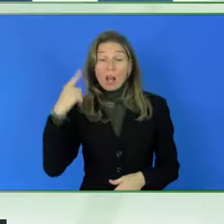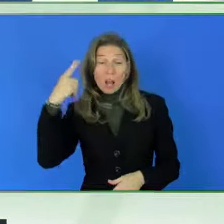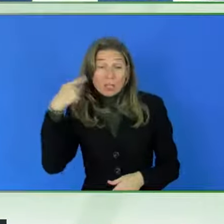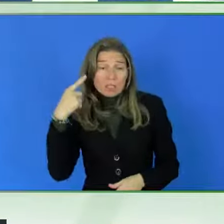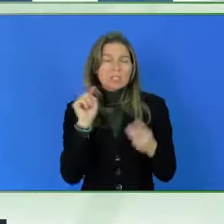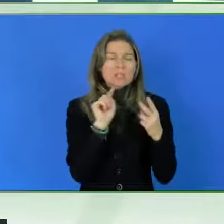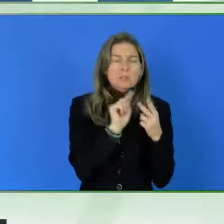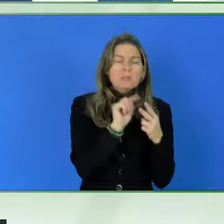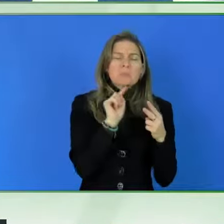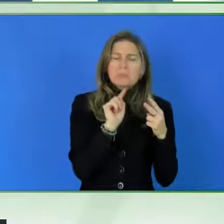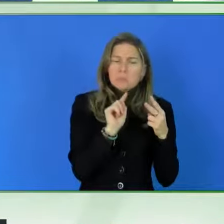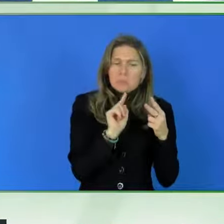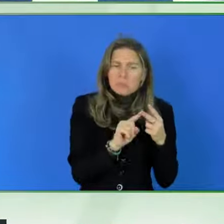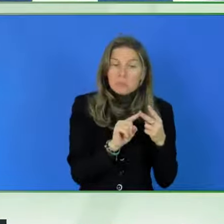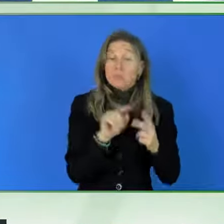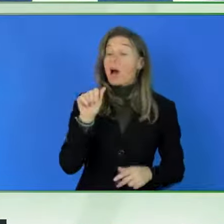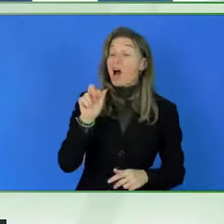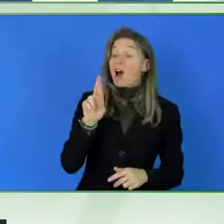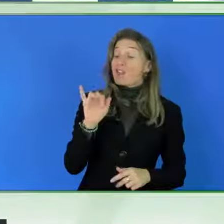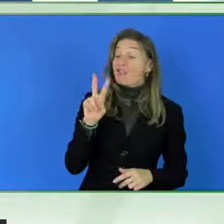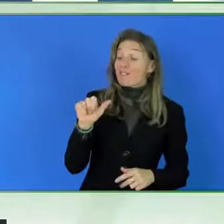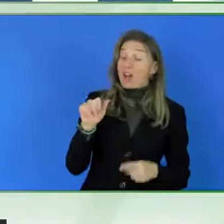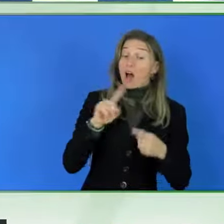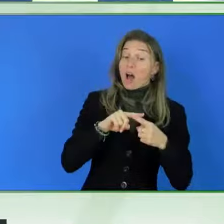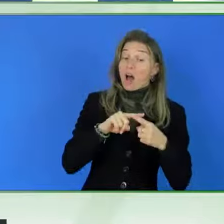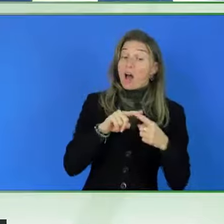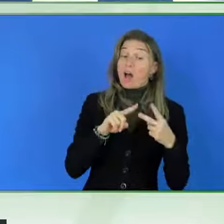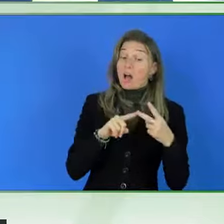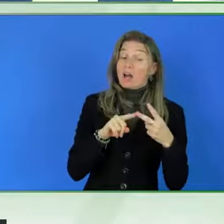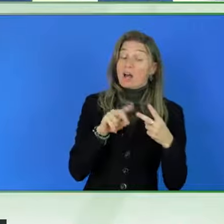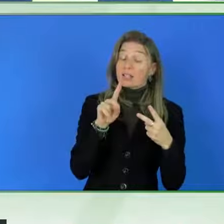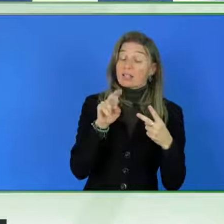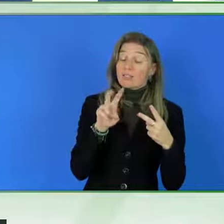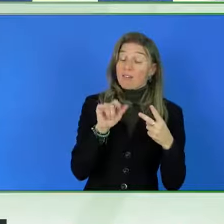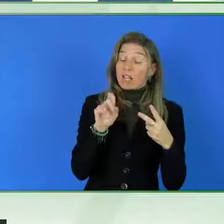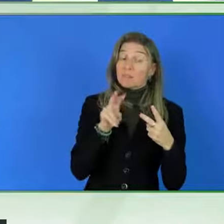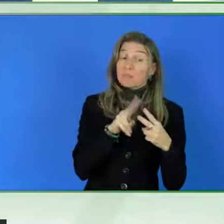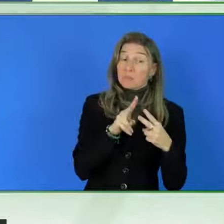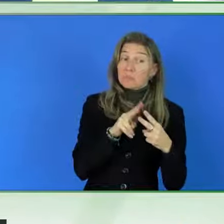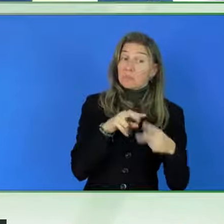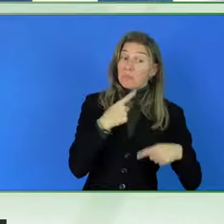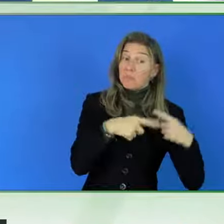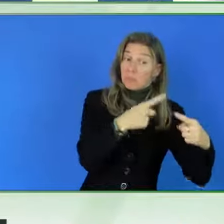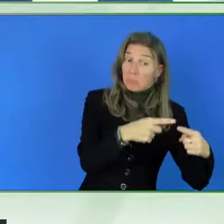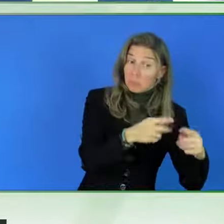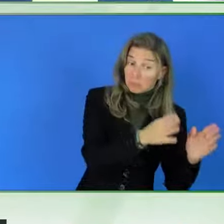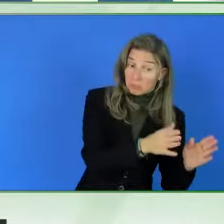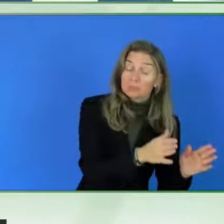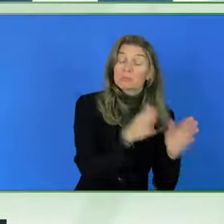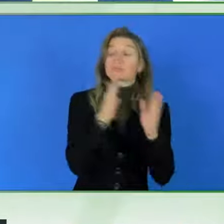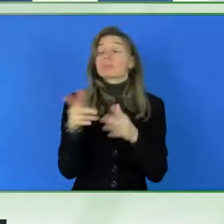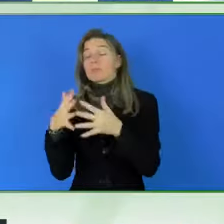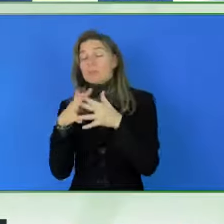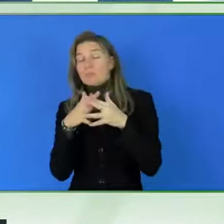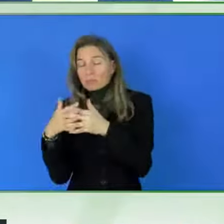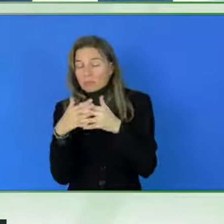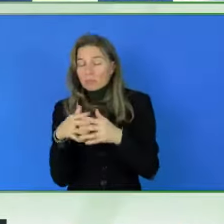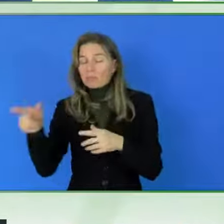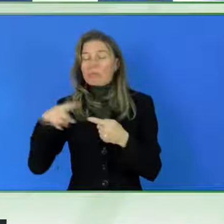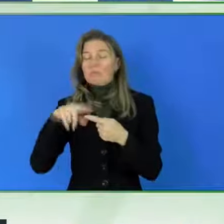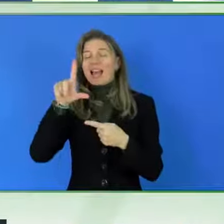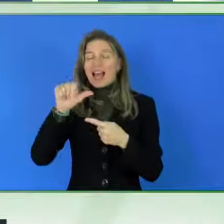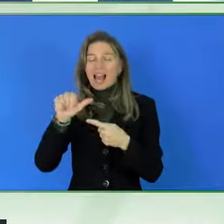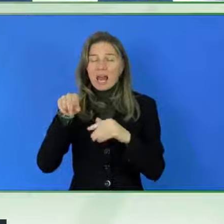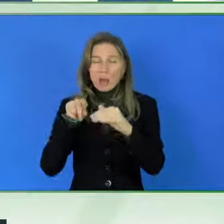with Arriva and Avanti. And then in the States, we've been running trials with LA Metro, and we have